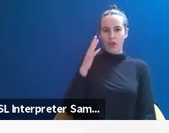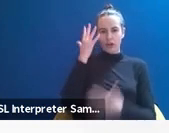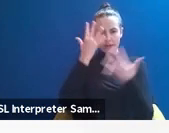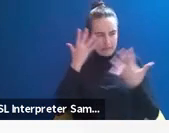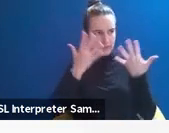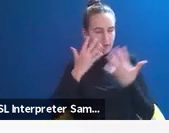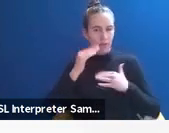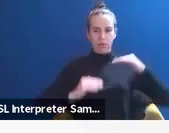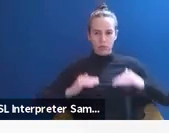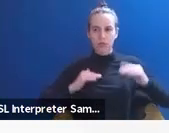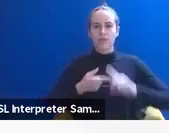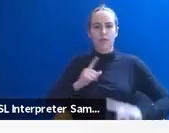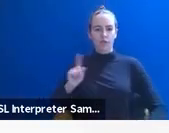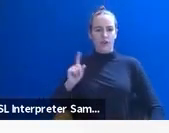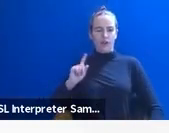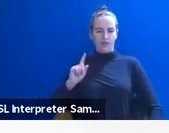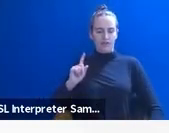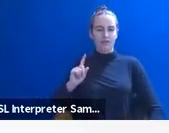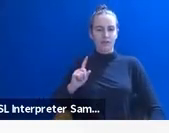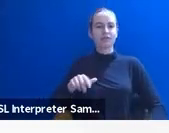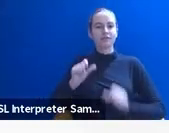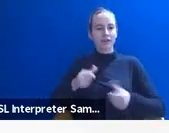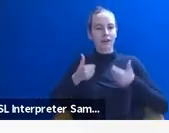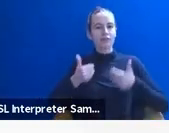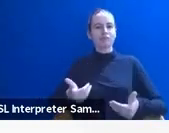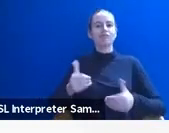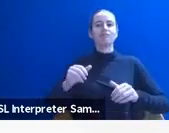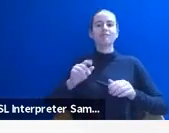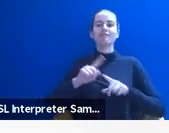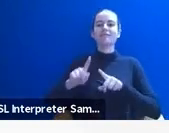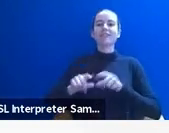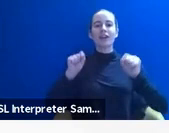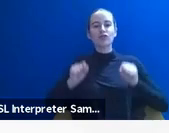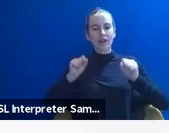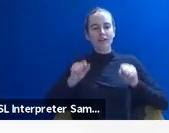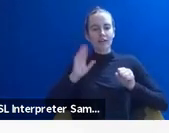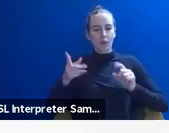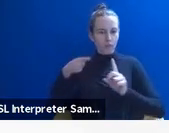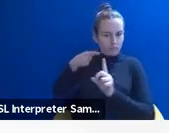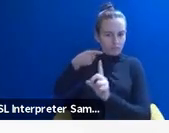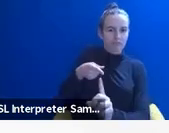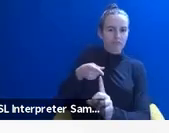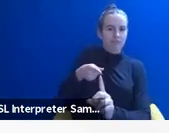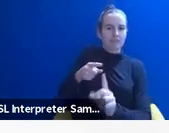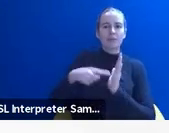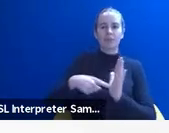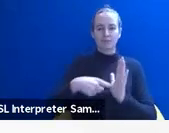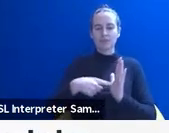example, are coming from, and they can prescribe exercises that directly target the identified